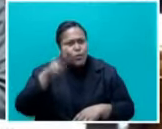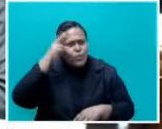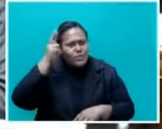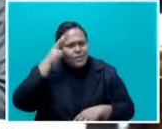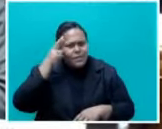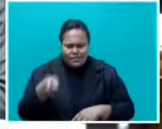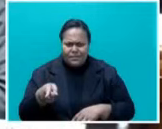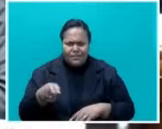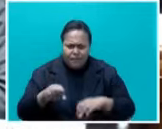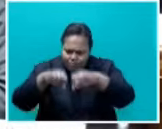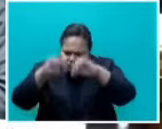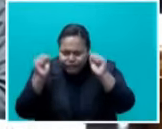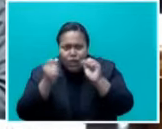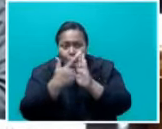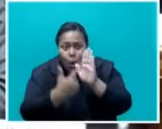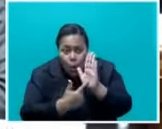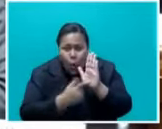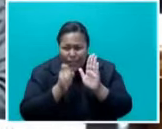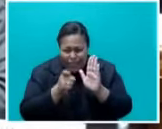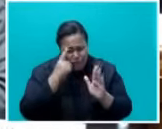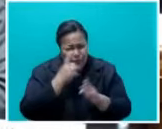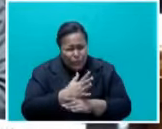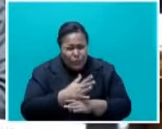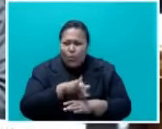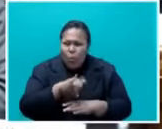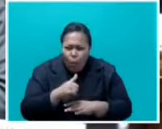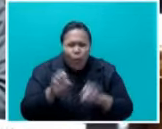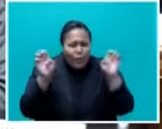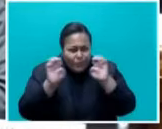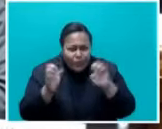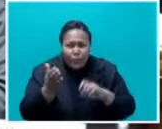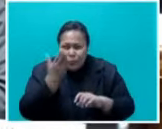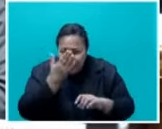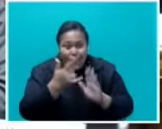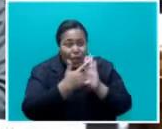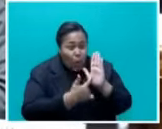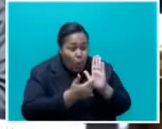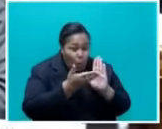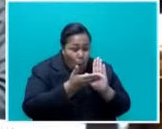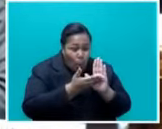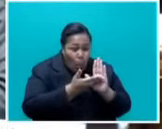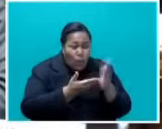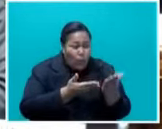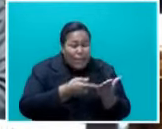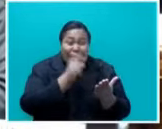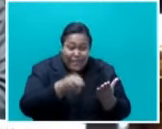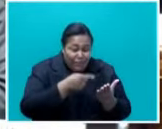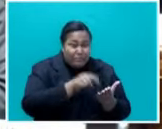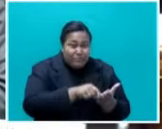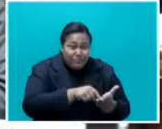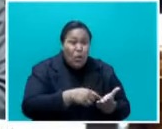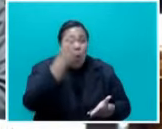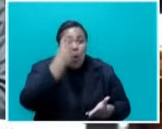any lacuna in the law, any shortcomings in the law, or the law actually may be out of date, the